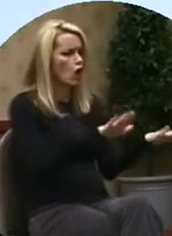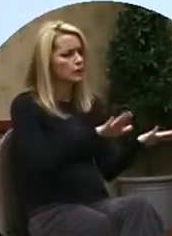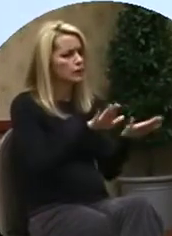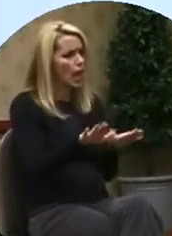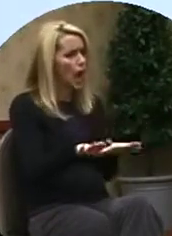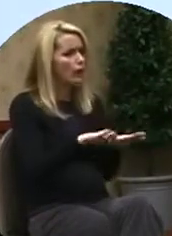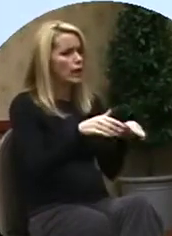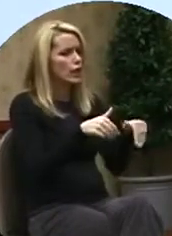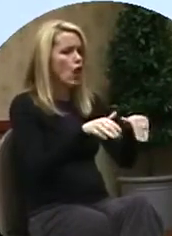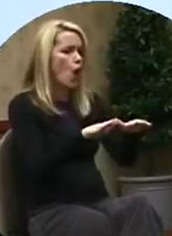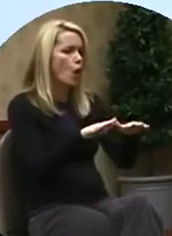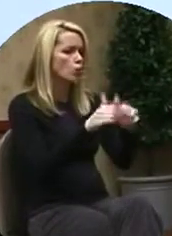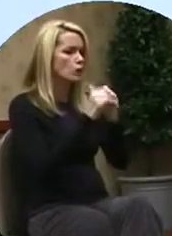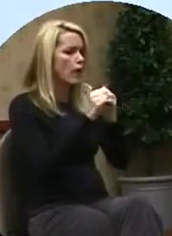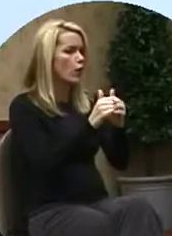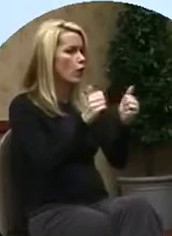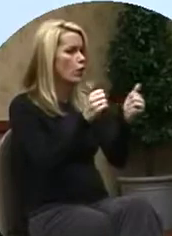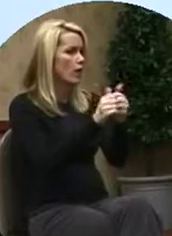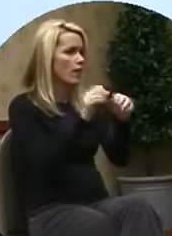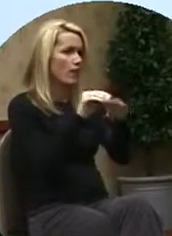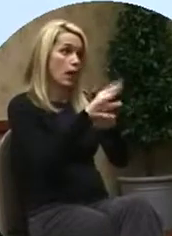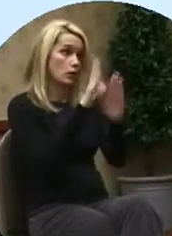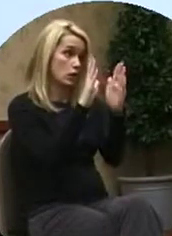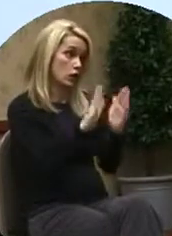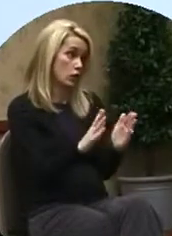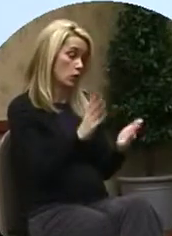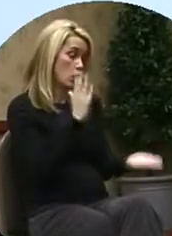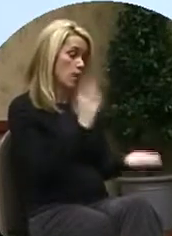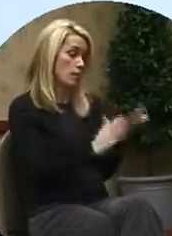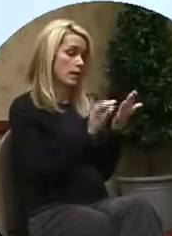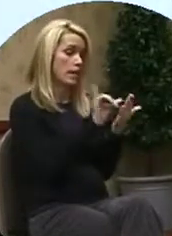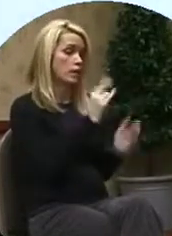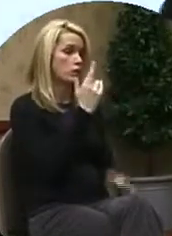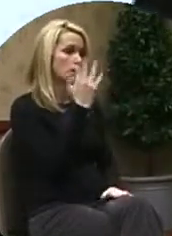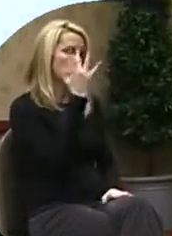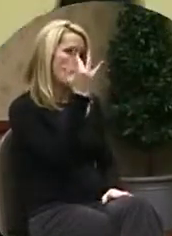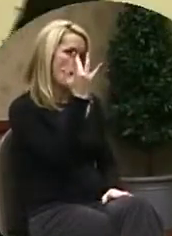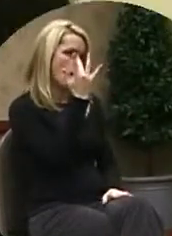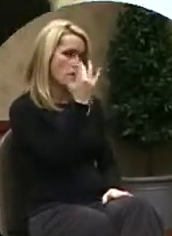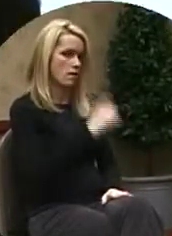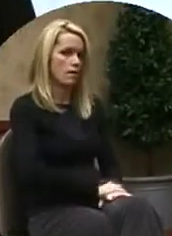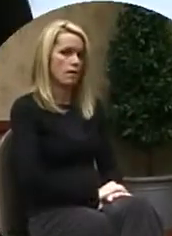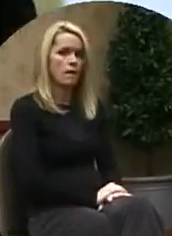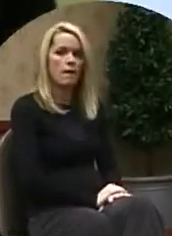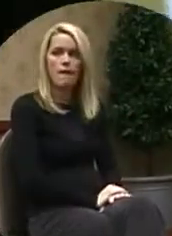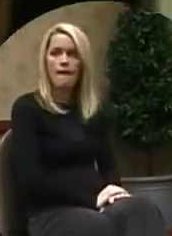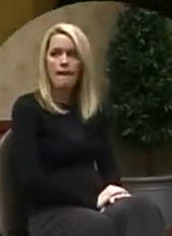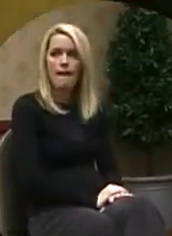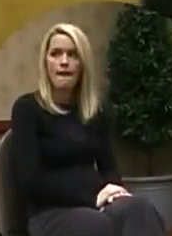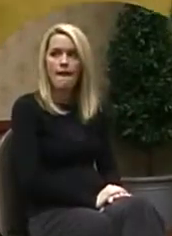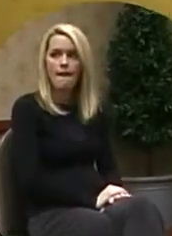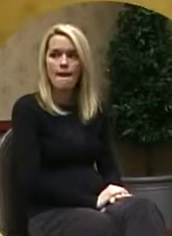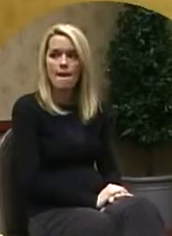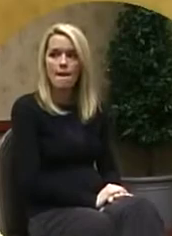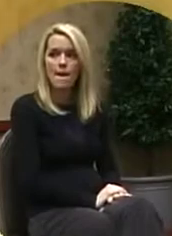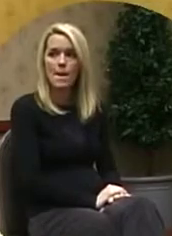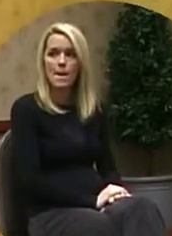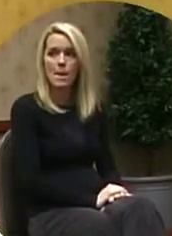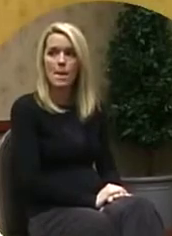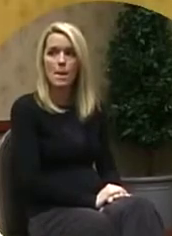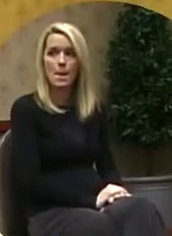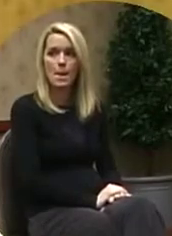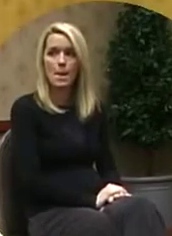and pretty fair bet. So here's our best guess. Here's what I would like you